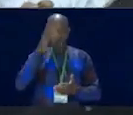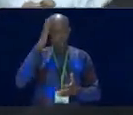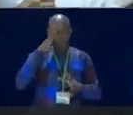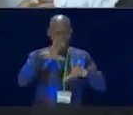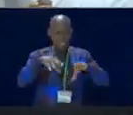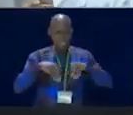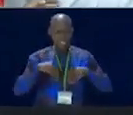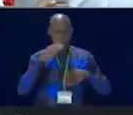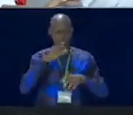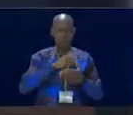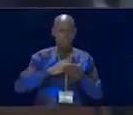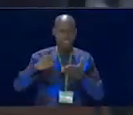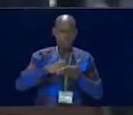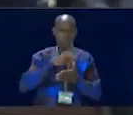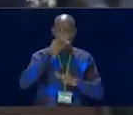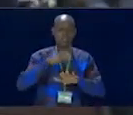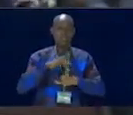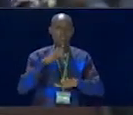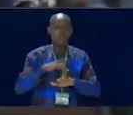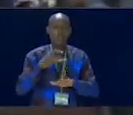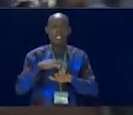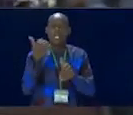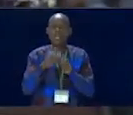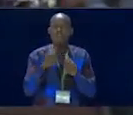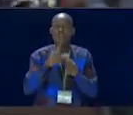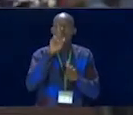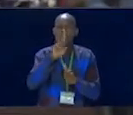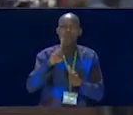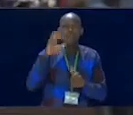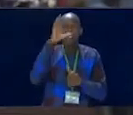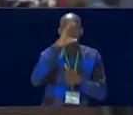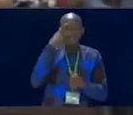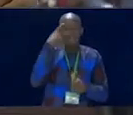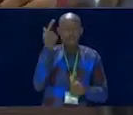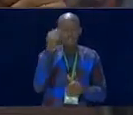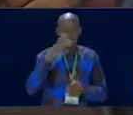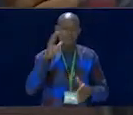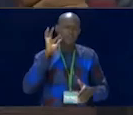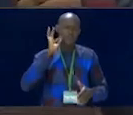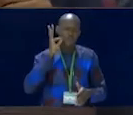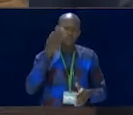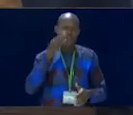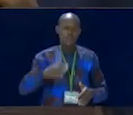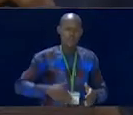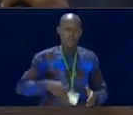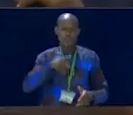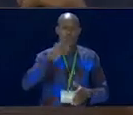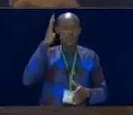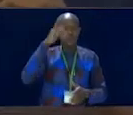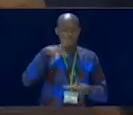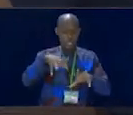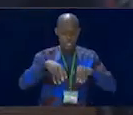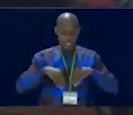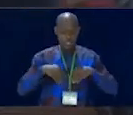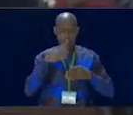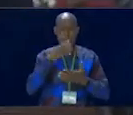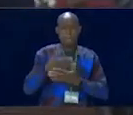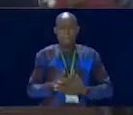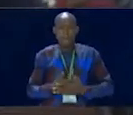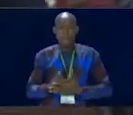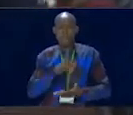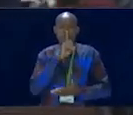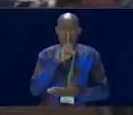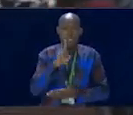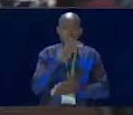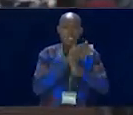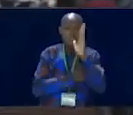That everyone seeking God for the fruit of the womb, you receive your babies. That everyone trusting